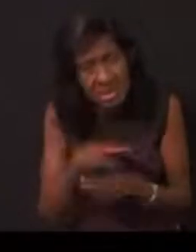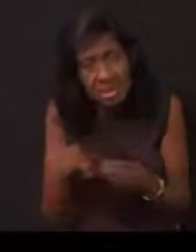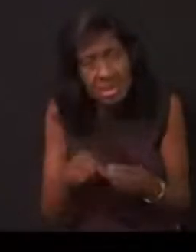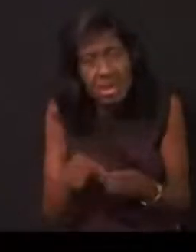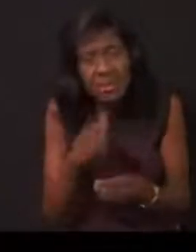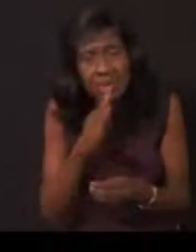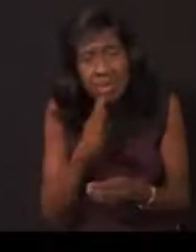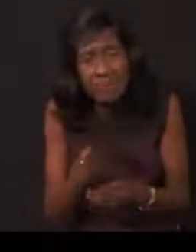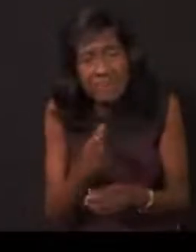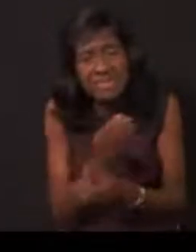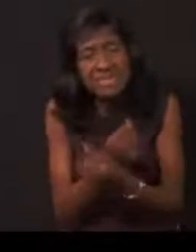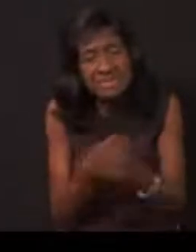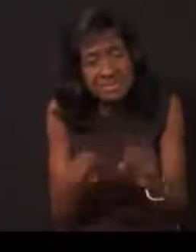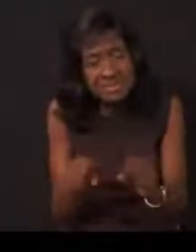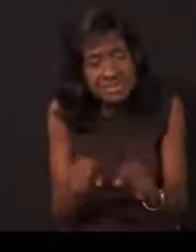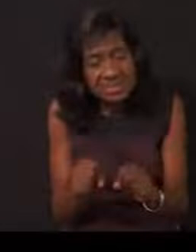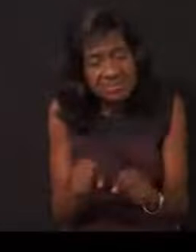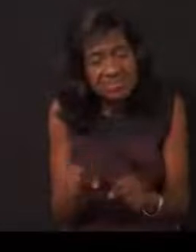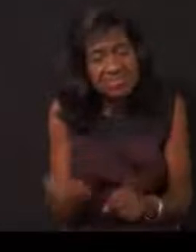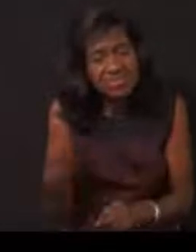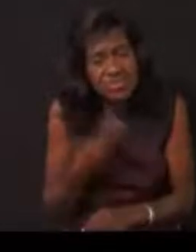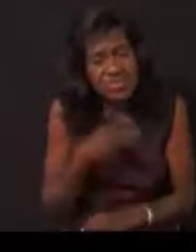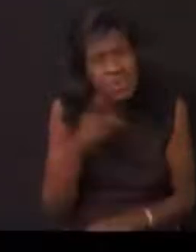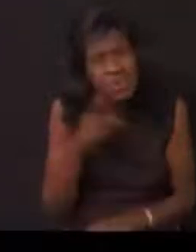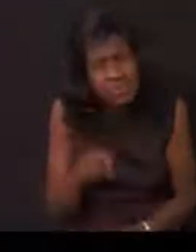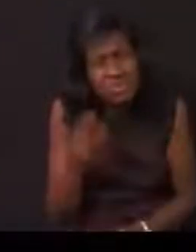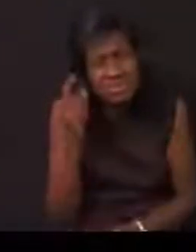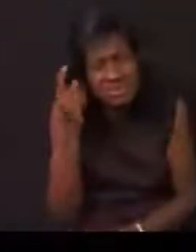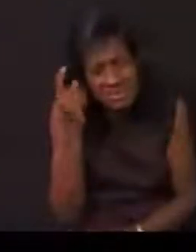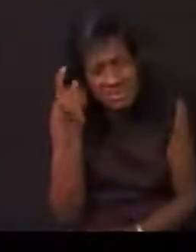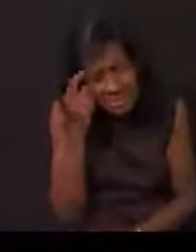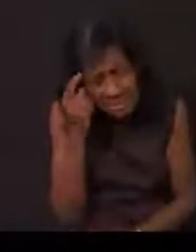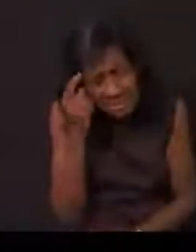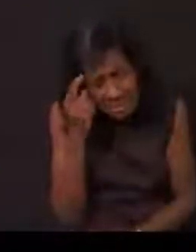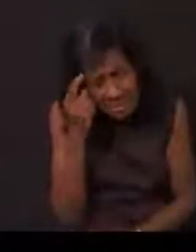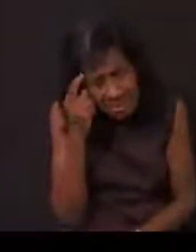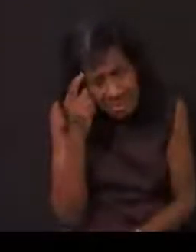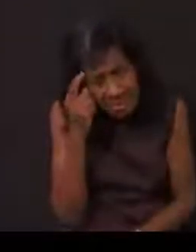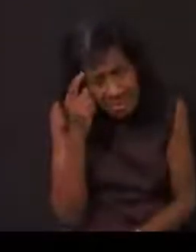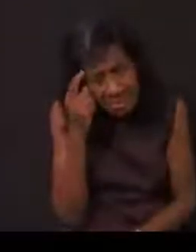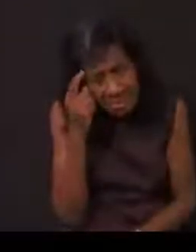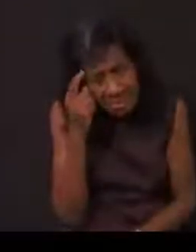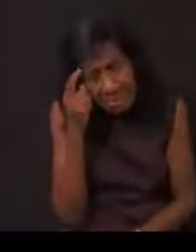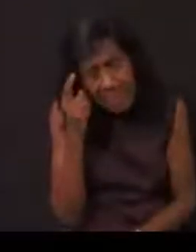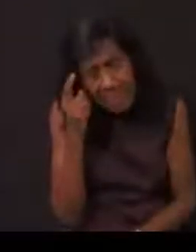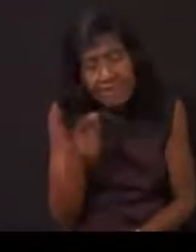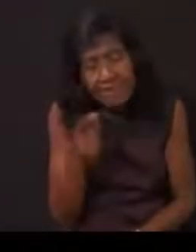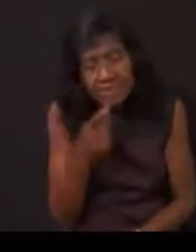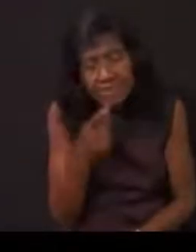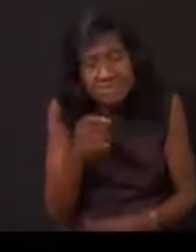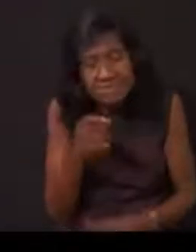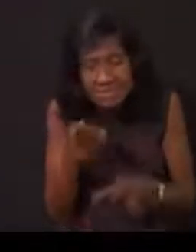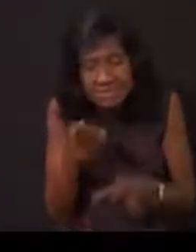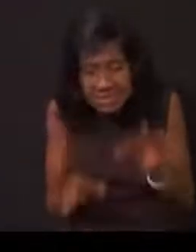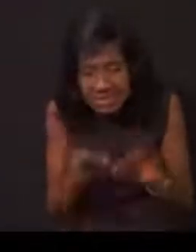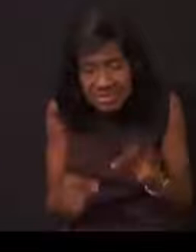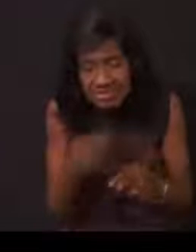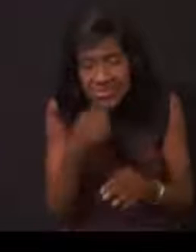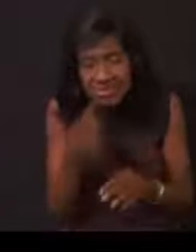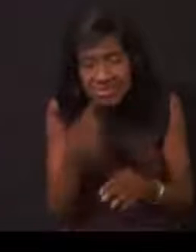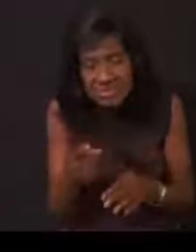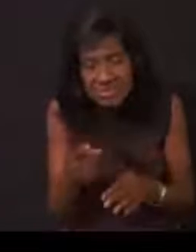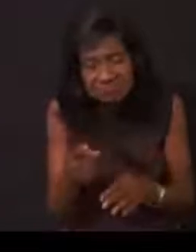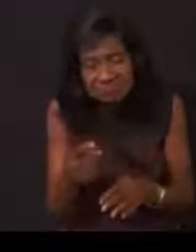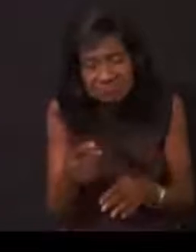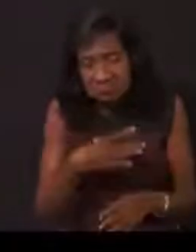bit more rational and reasonable about their approach on these issues. I think if you simply say, I'm not interested in